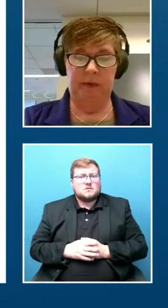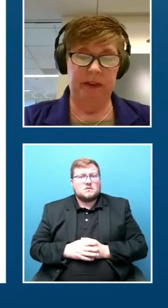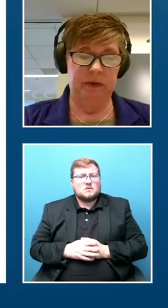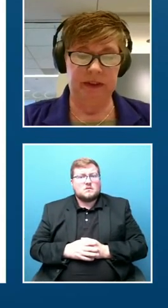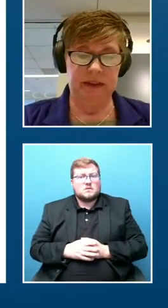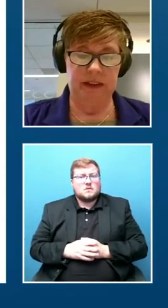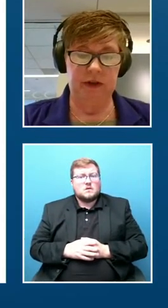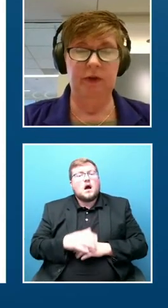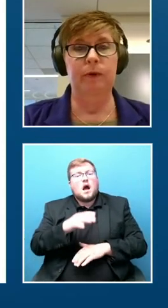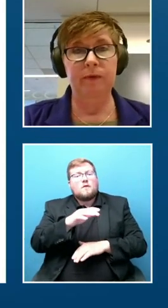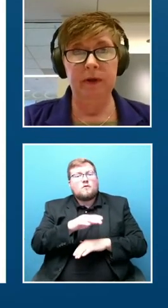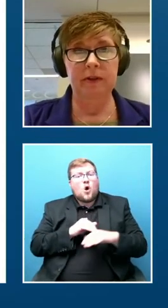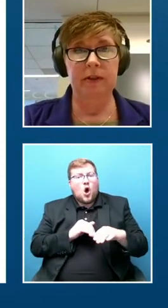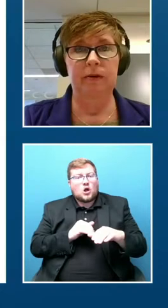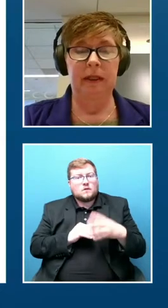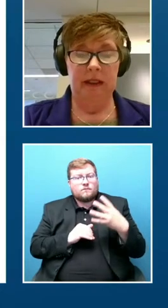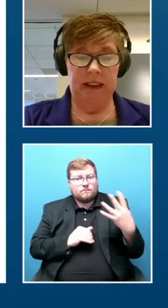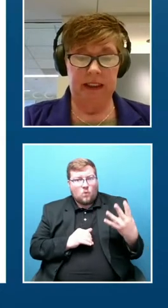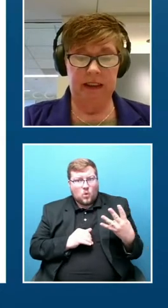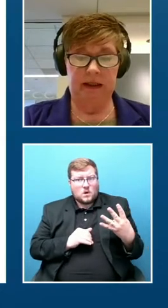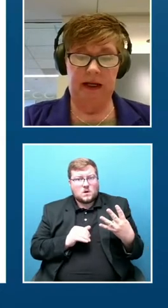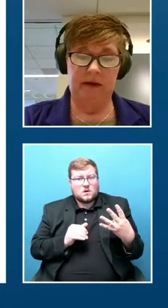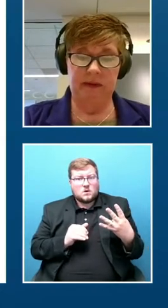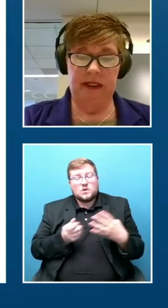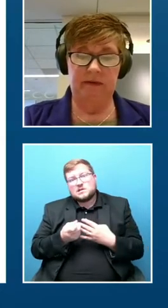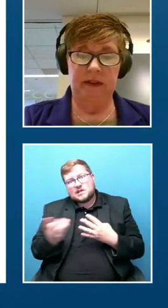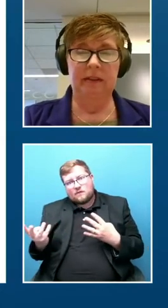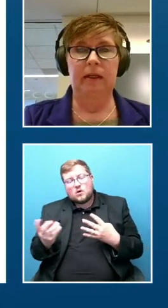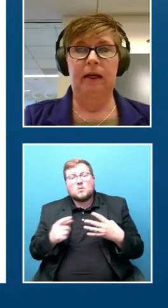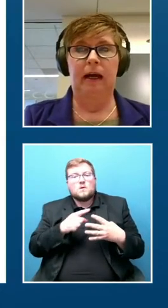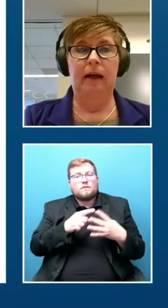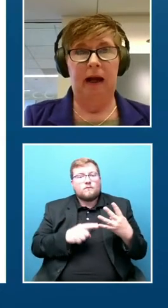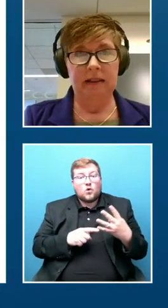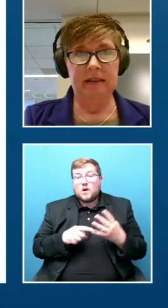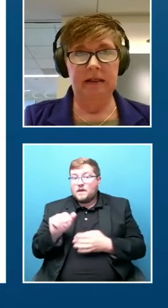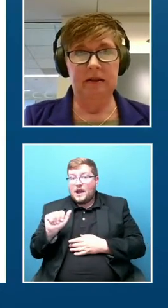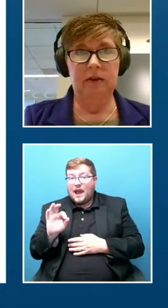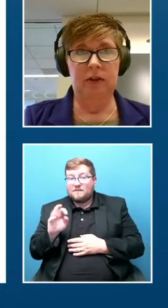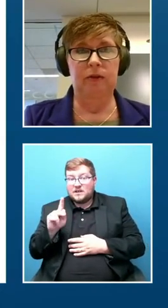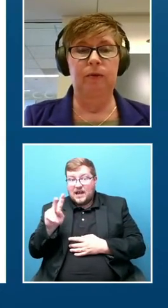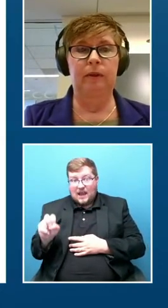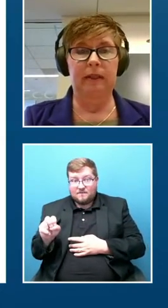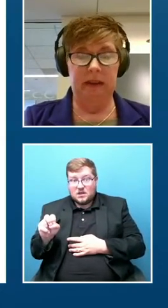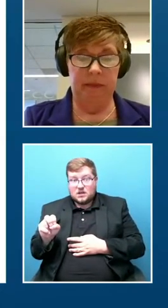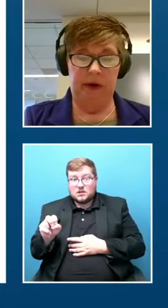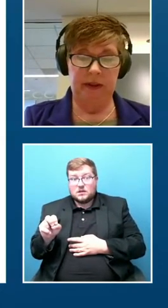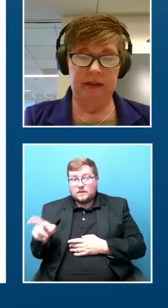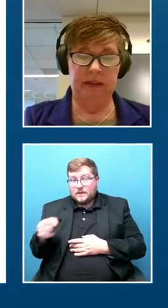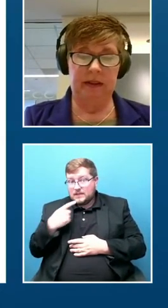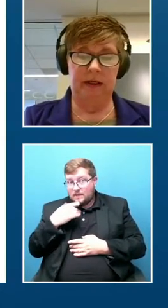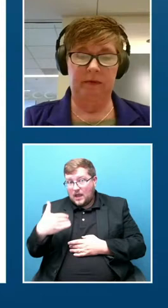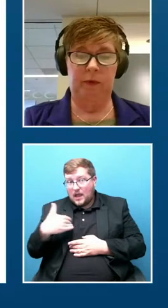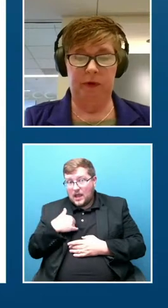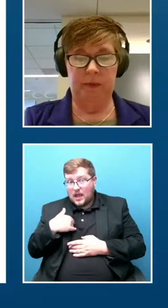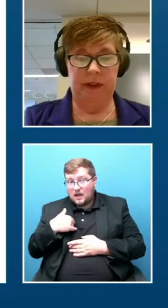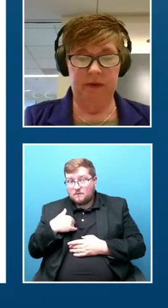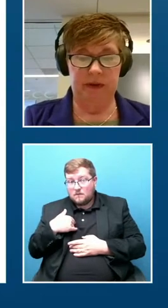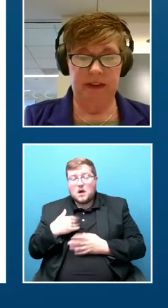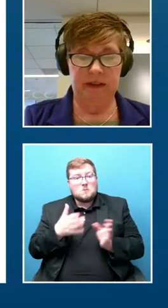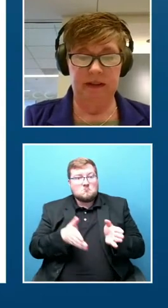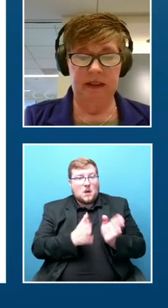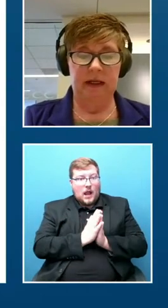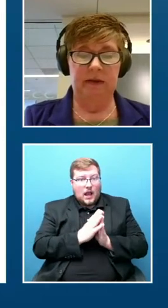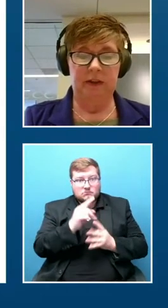four of the press organizations referred to in the affidavit had access to the inbox for their